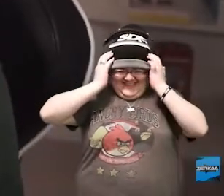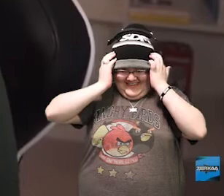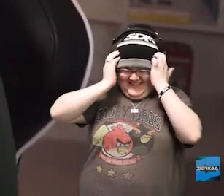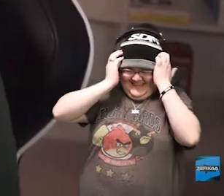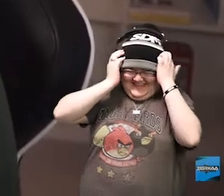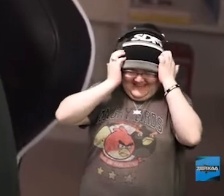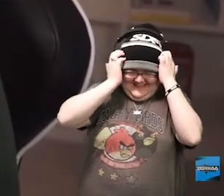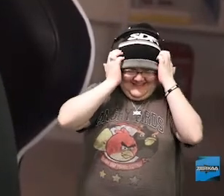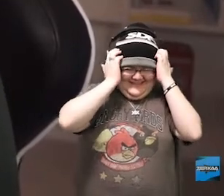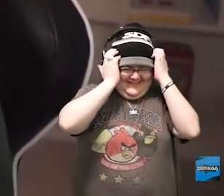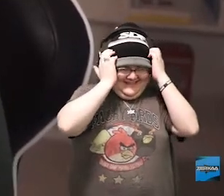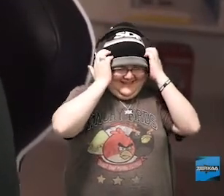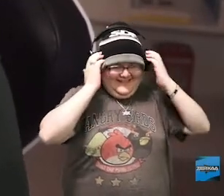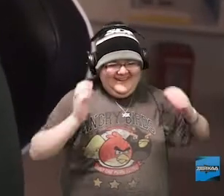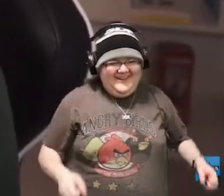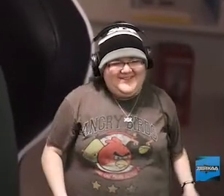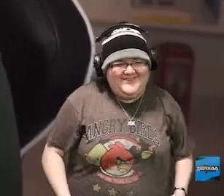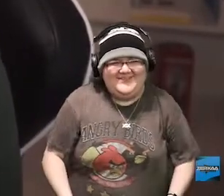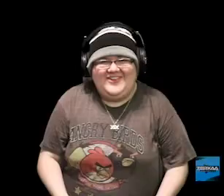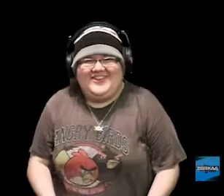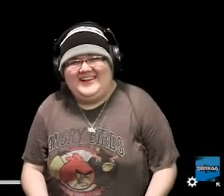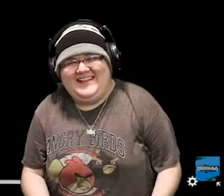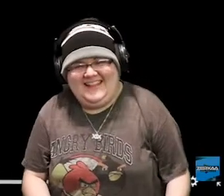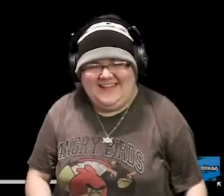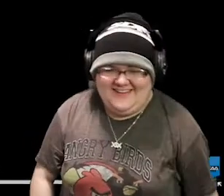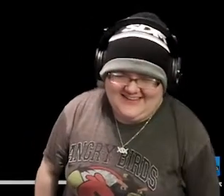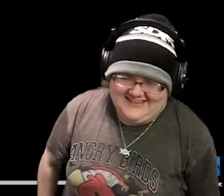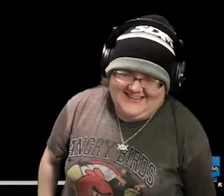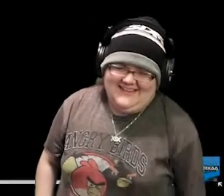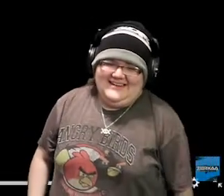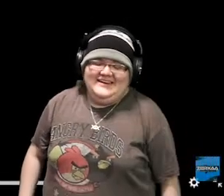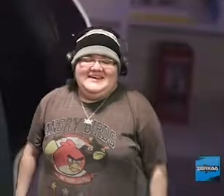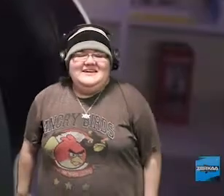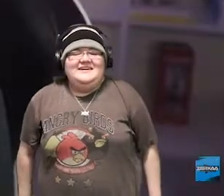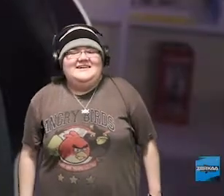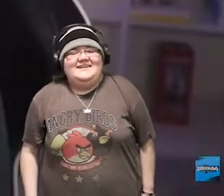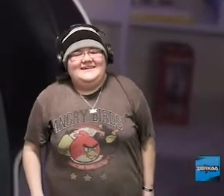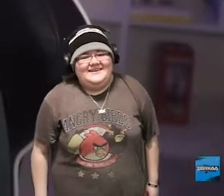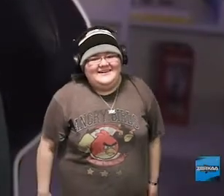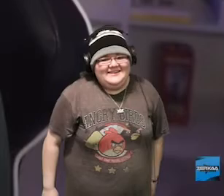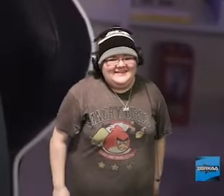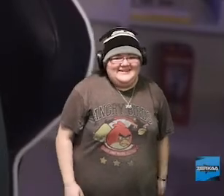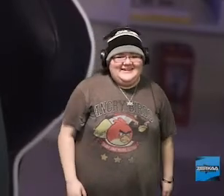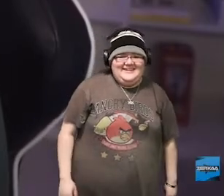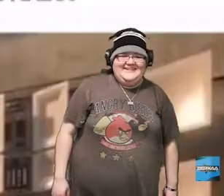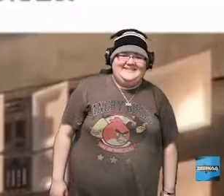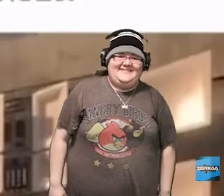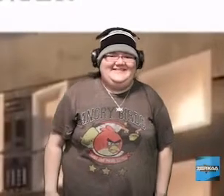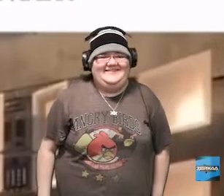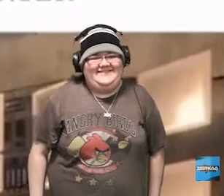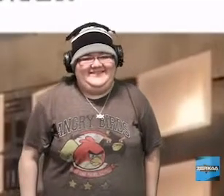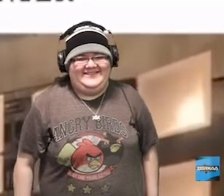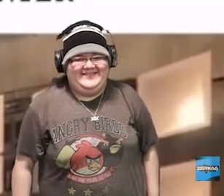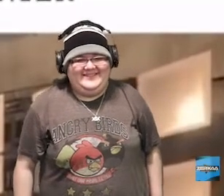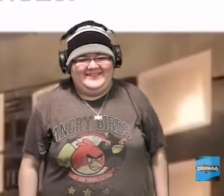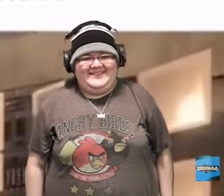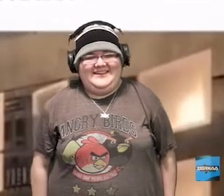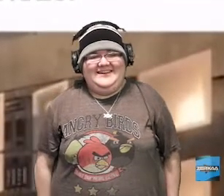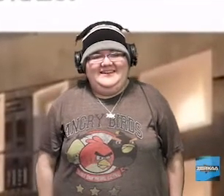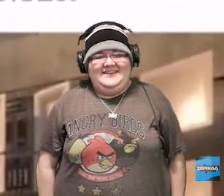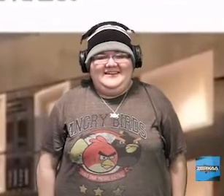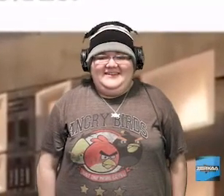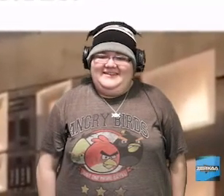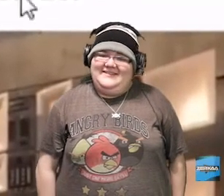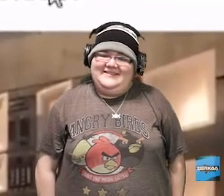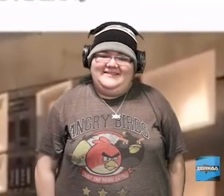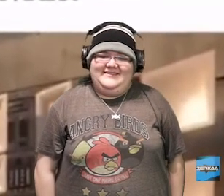man. Boringly walking out of the house and I'm holding a chair. Like, which I guess is a Zimmer frame, right? I need a new meme. Poor Josh is just trying to give riddles. This is